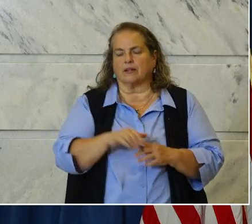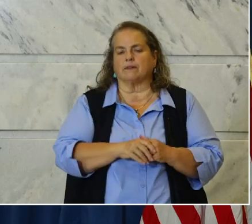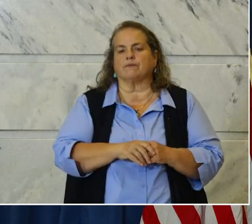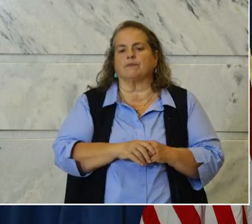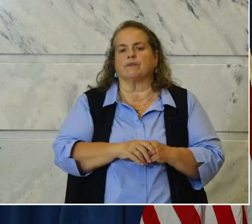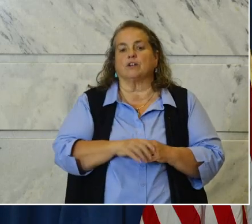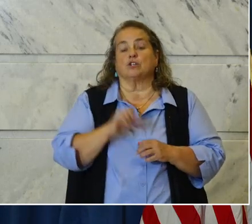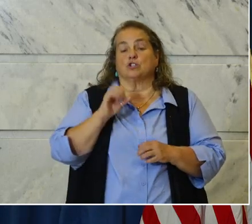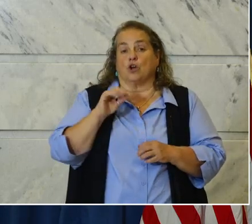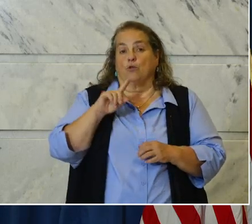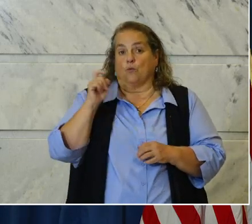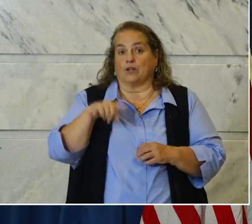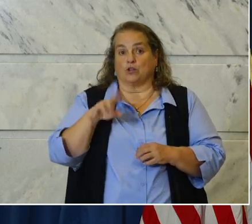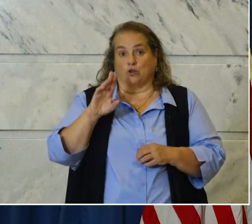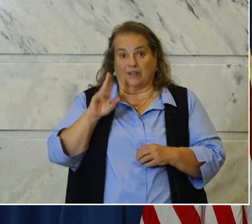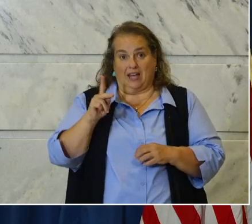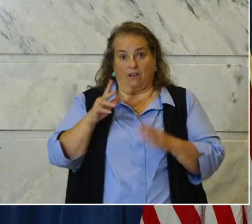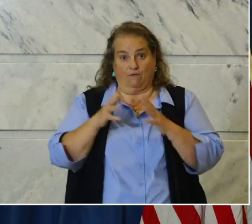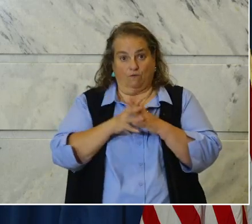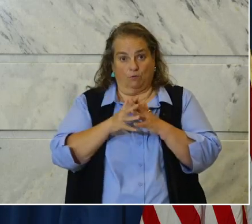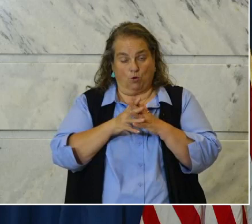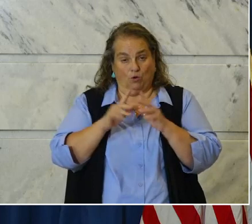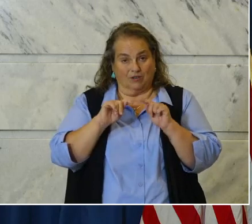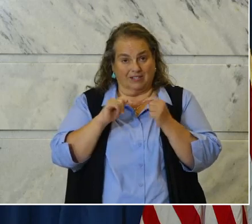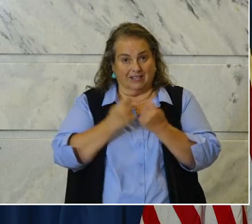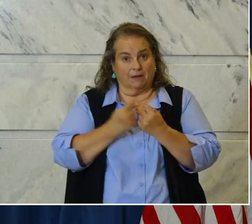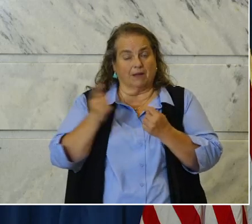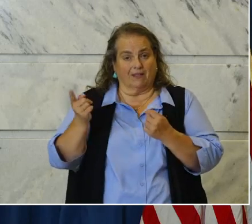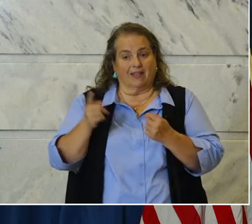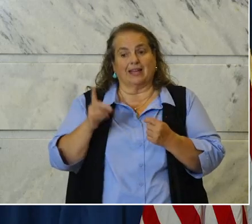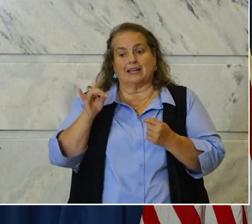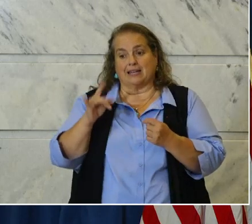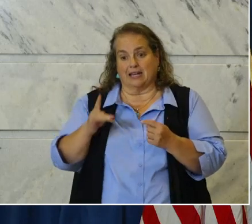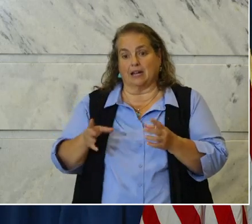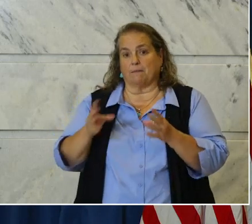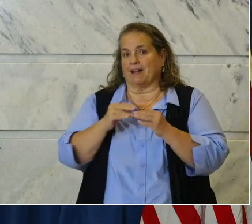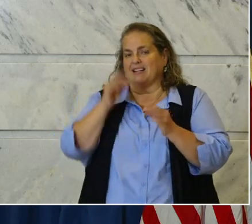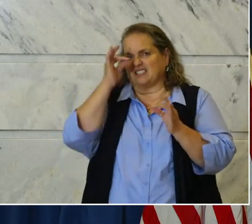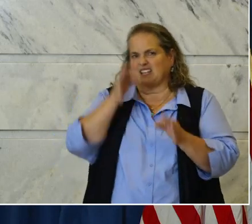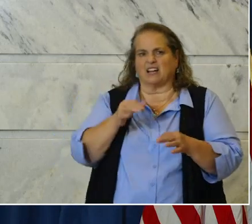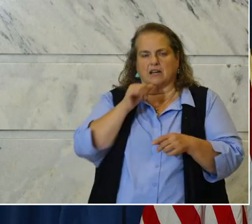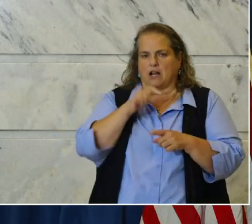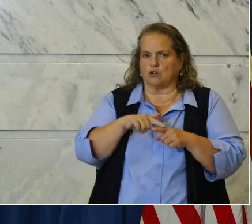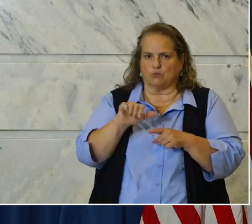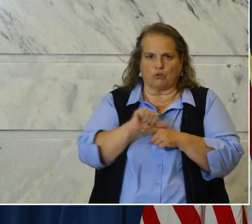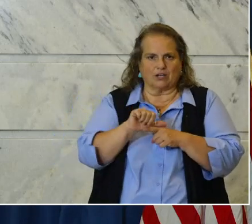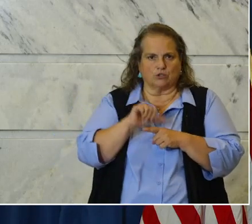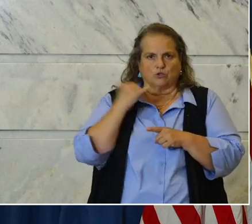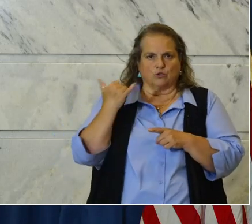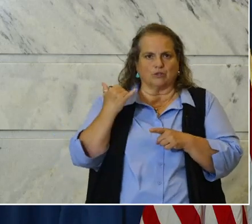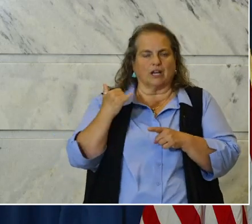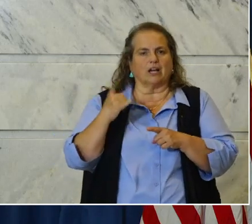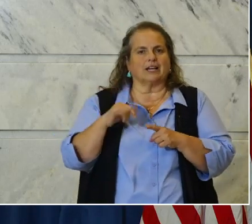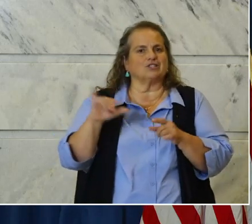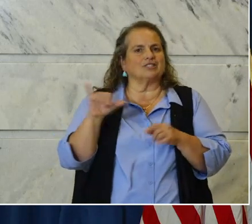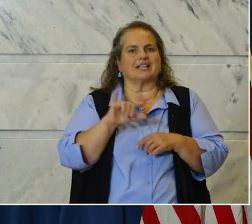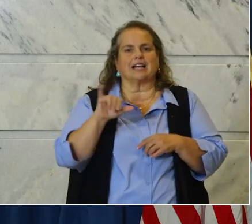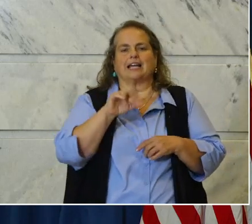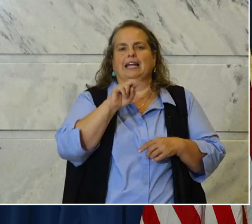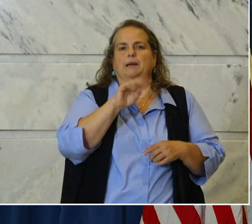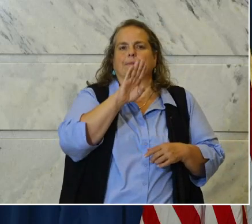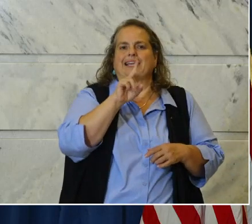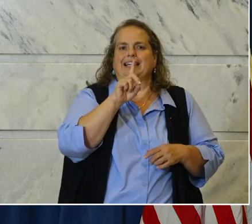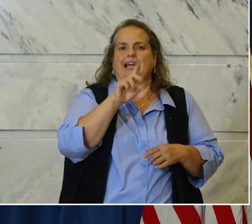the question's on the UK football team meeting and not practicing today, just like the NBA did